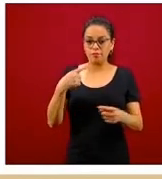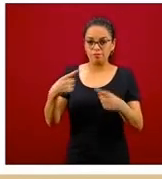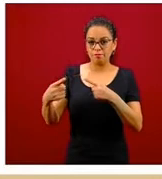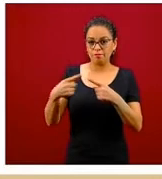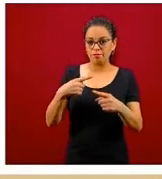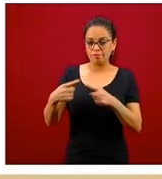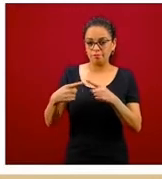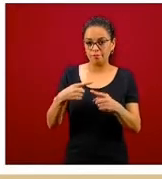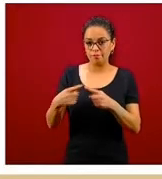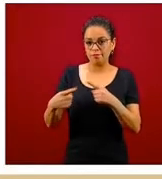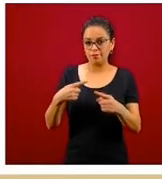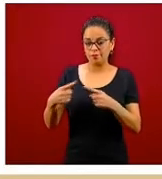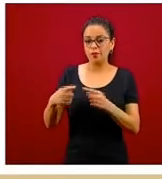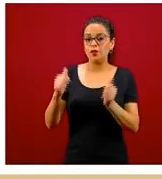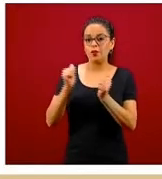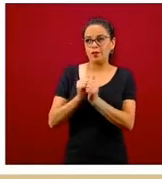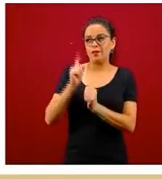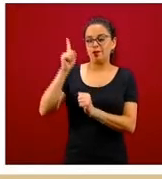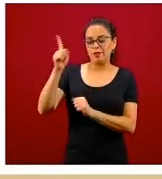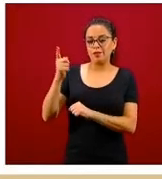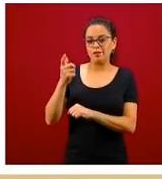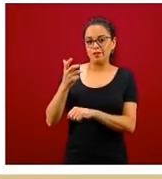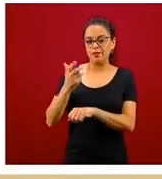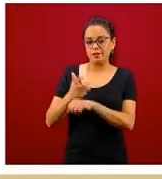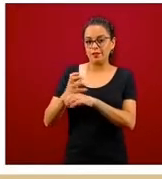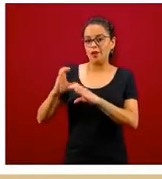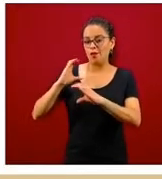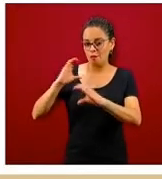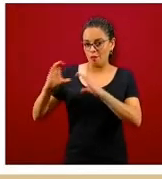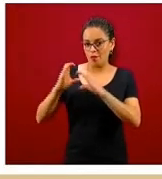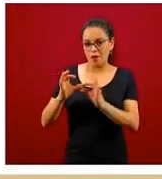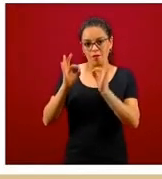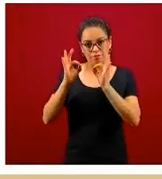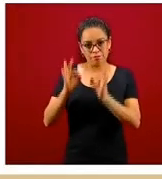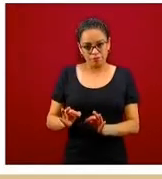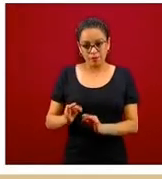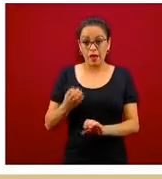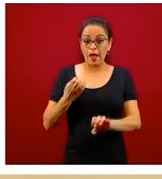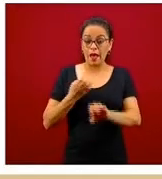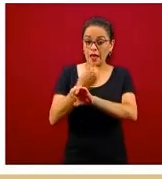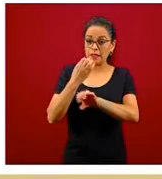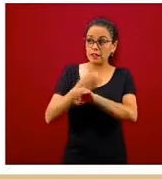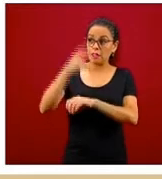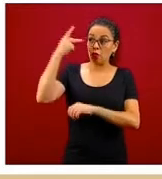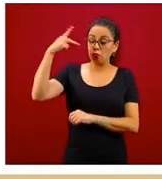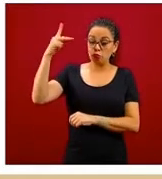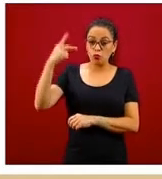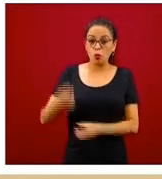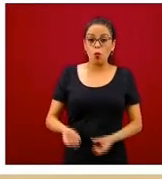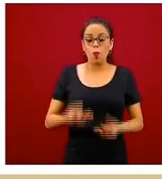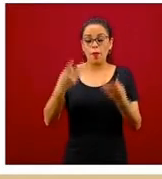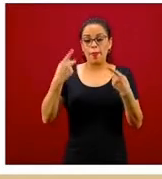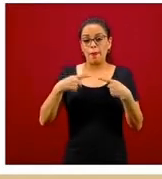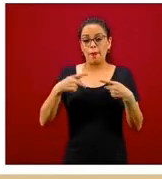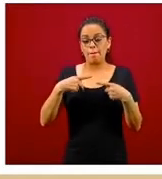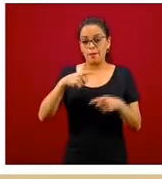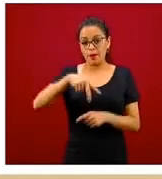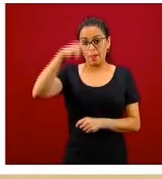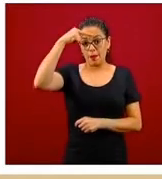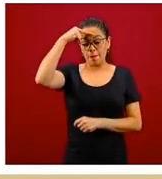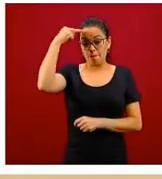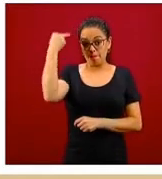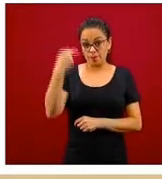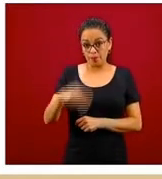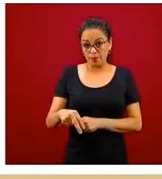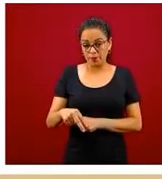intense exchange of information with the US, we can get by a state from the United